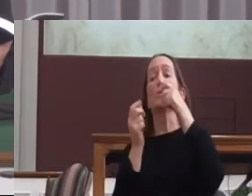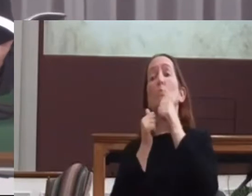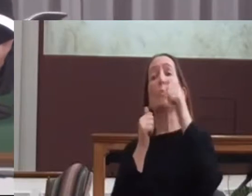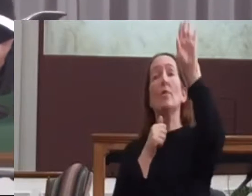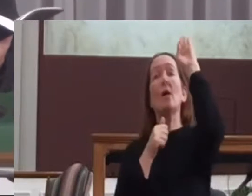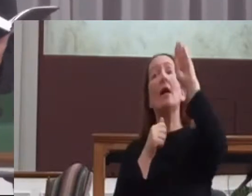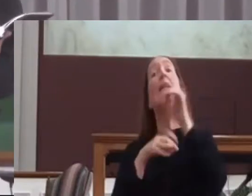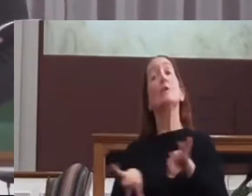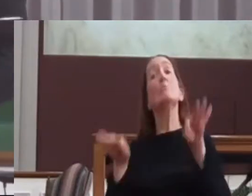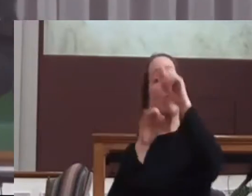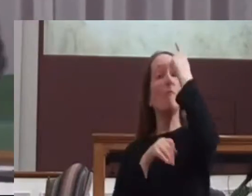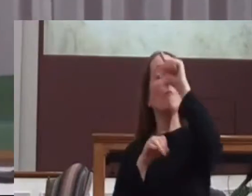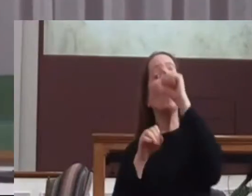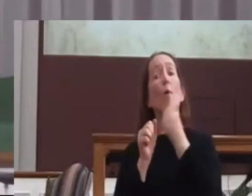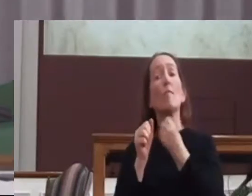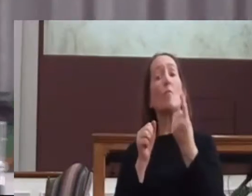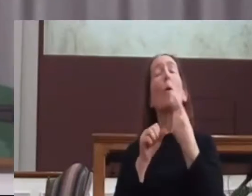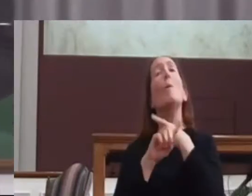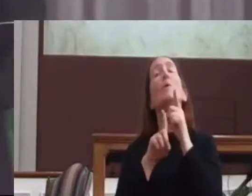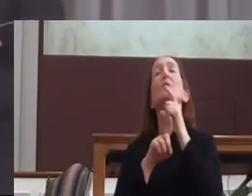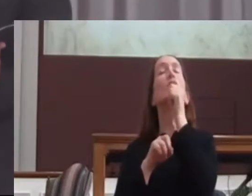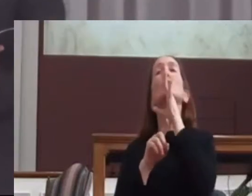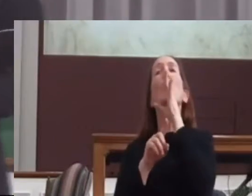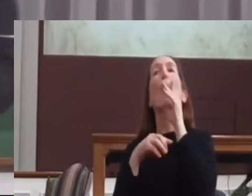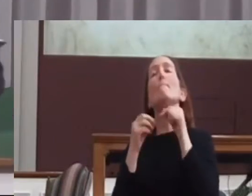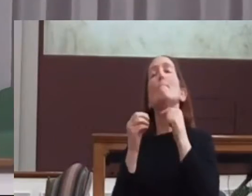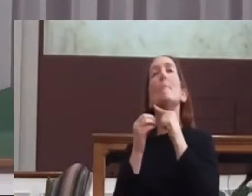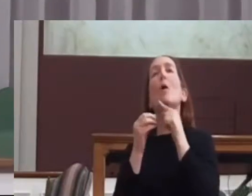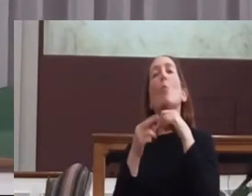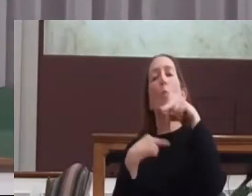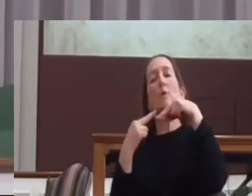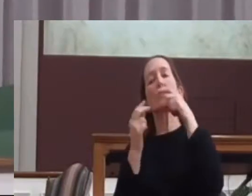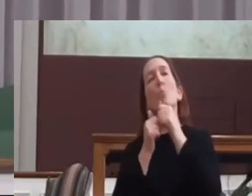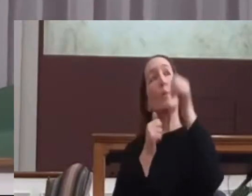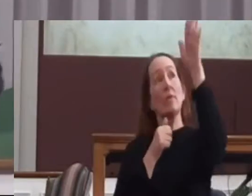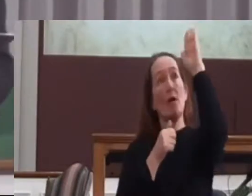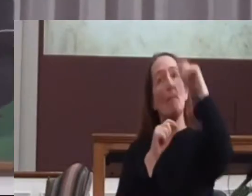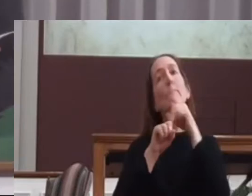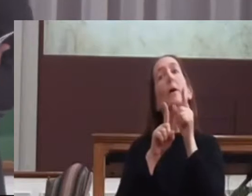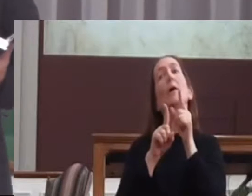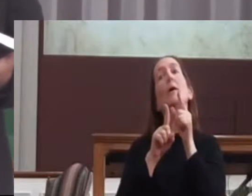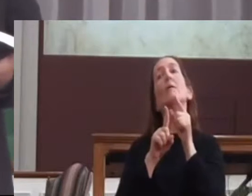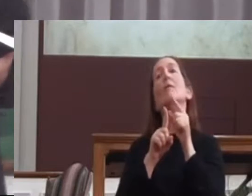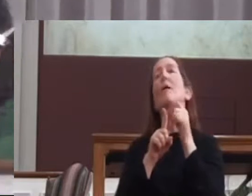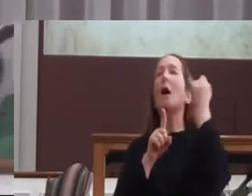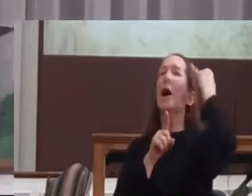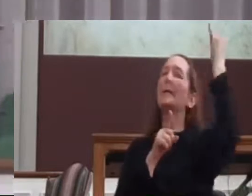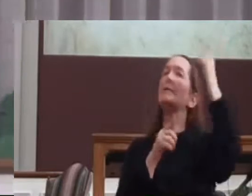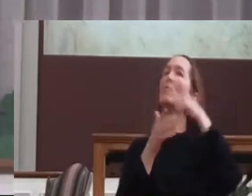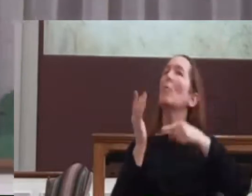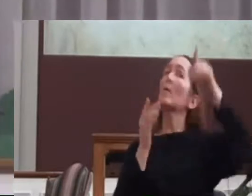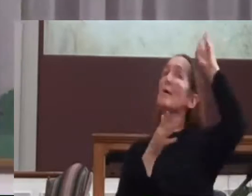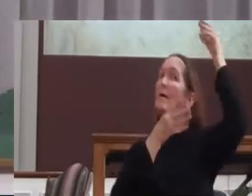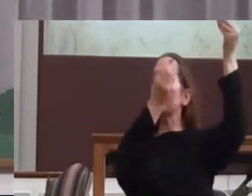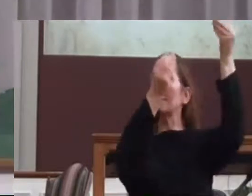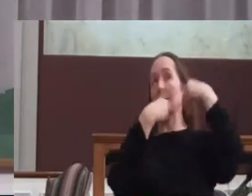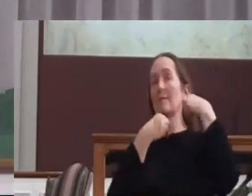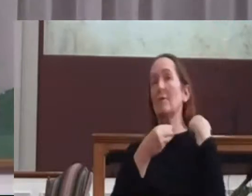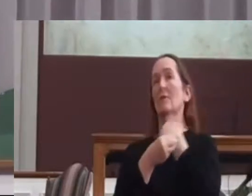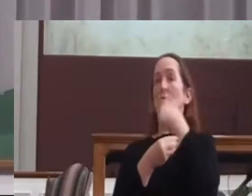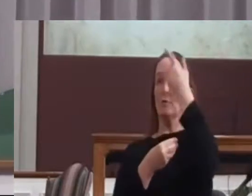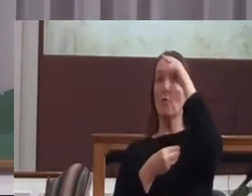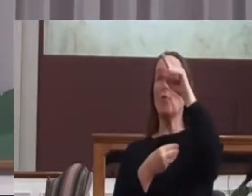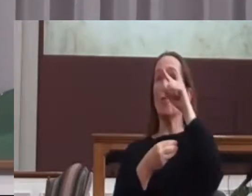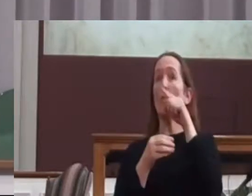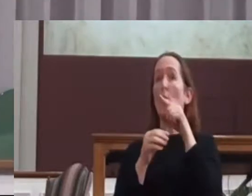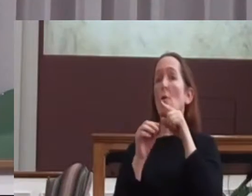God. And that is of utmost importance for every single individual. But we're not talking this morning about specifically our relationship with